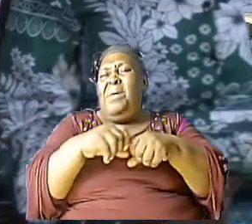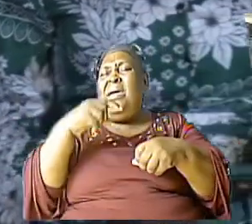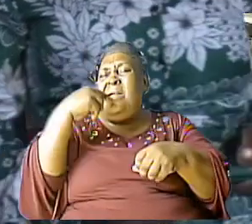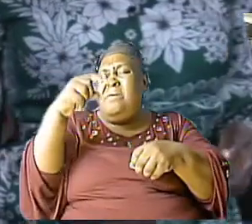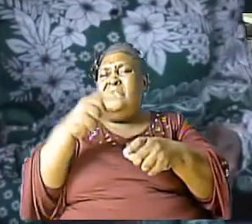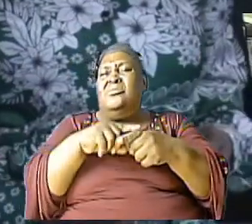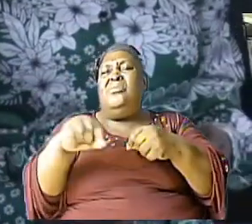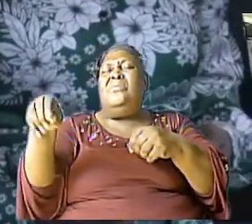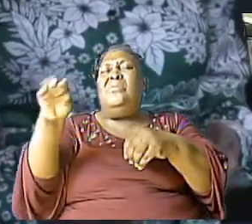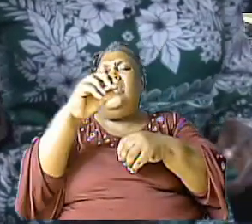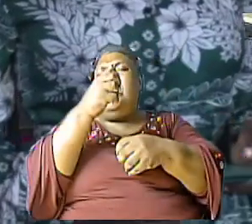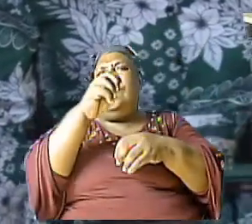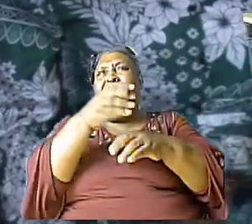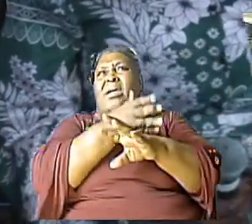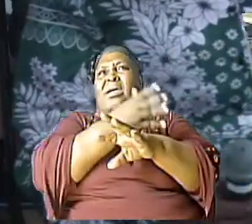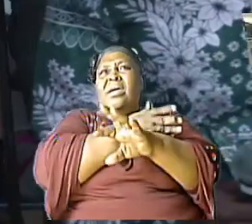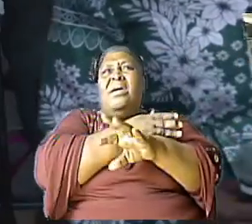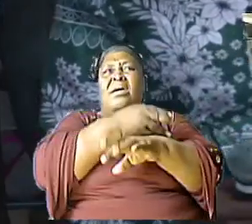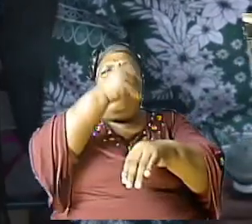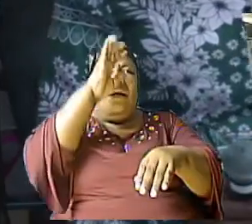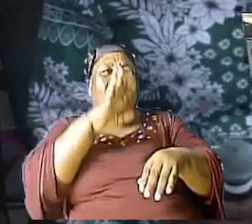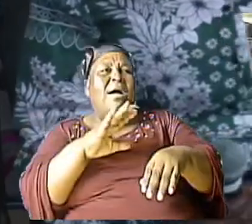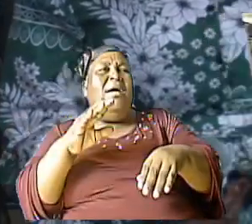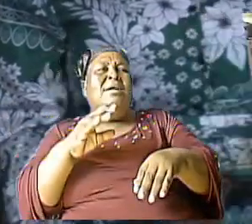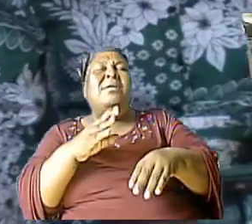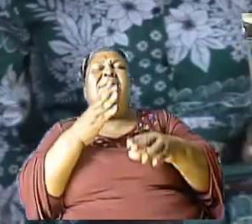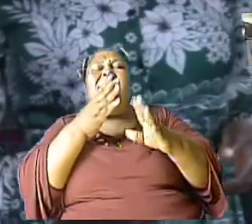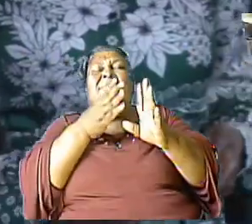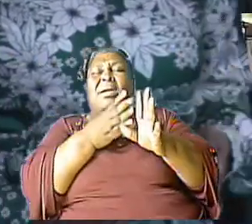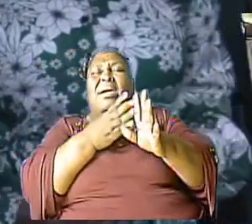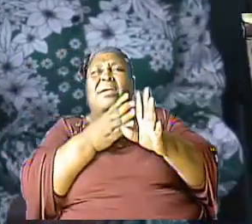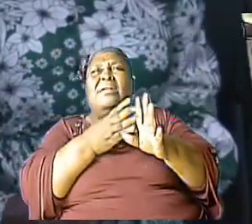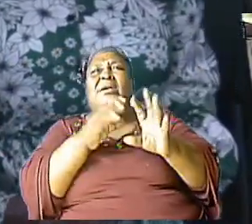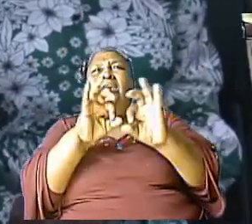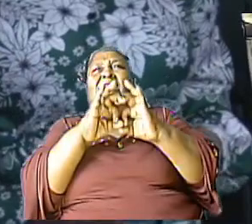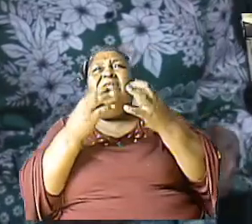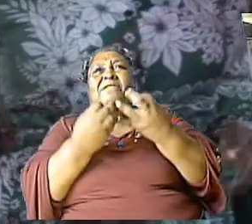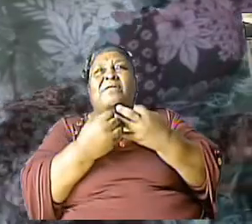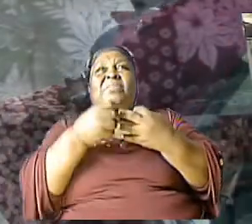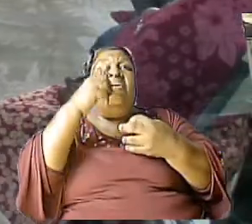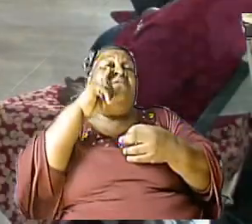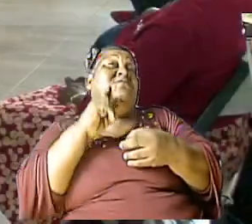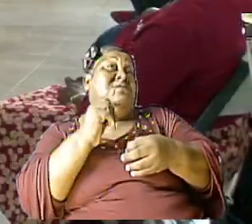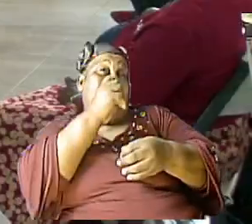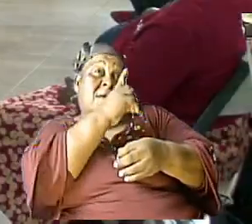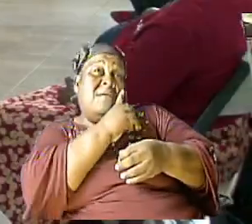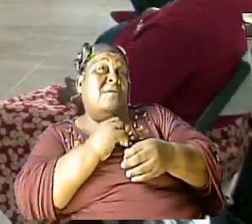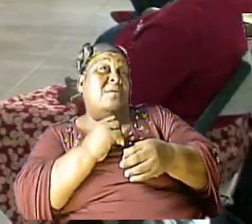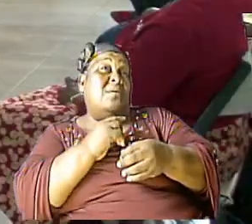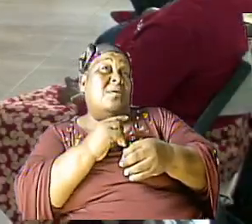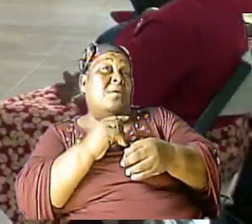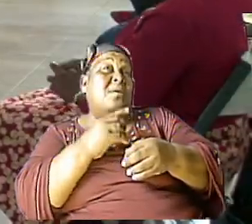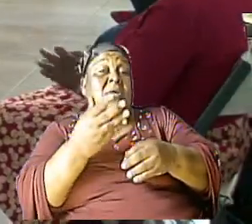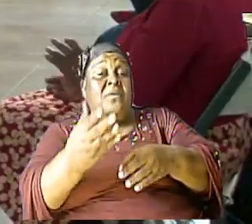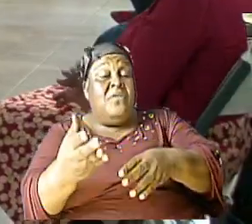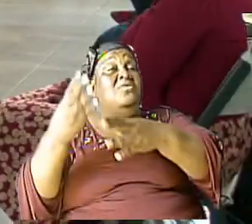holistic development of godly aligned family structure. Singles, there is